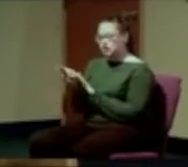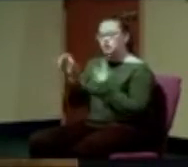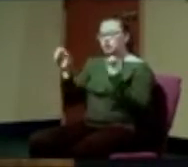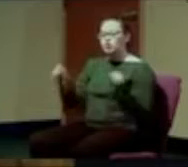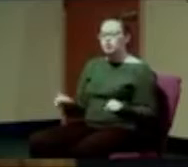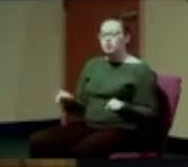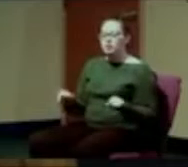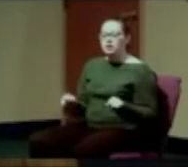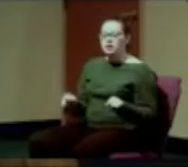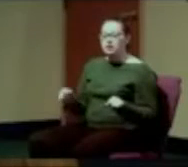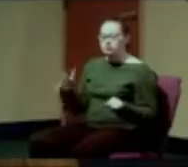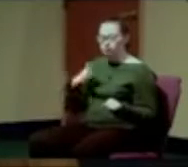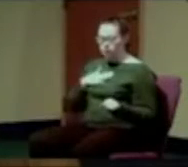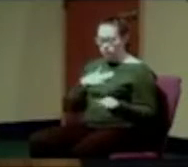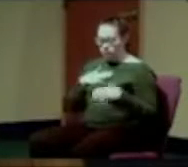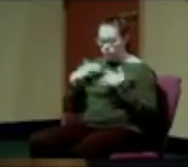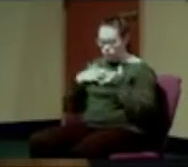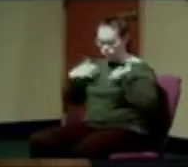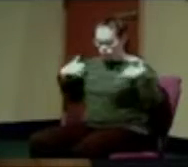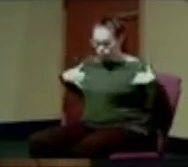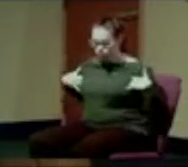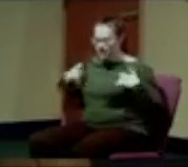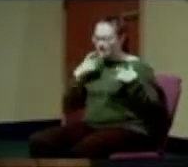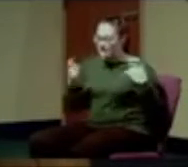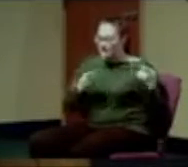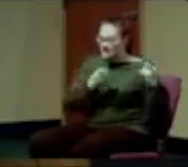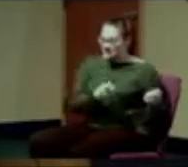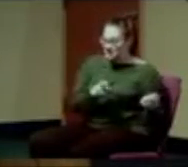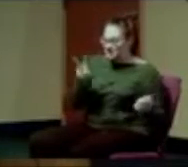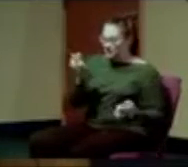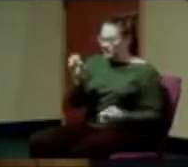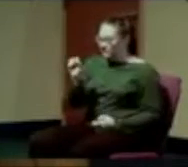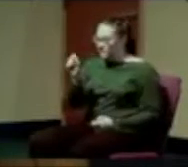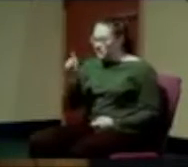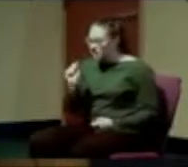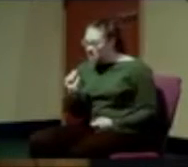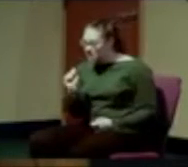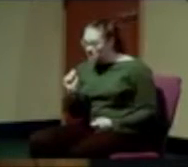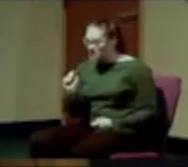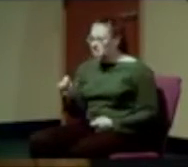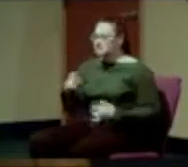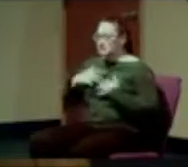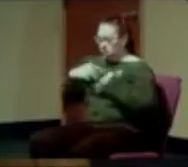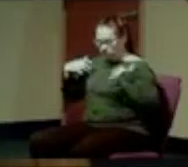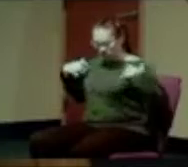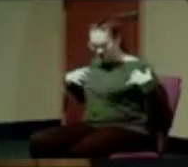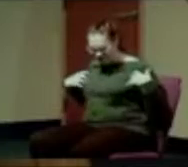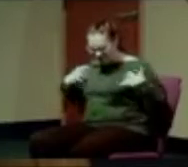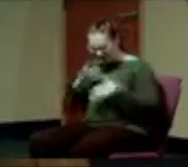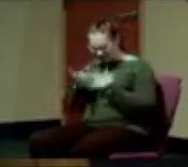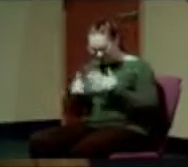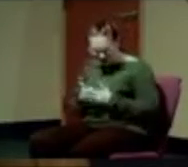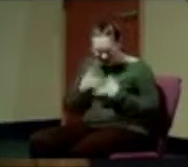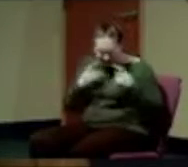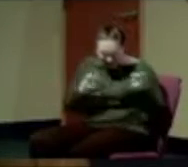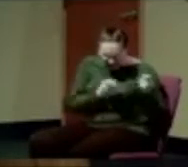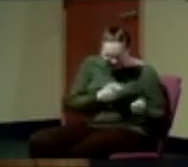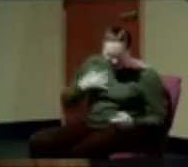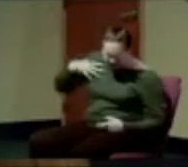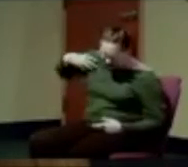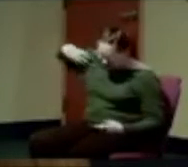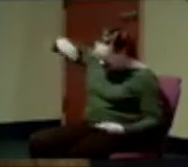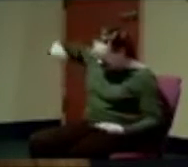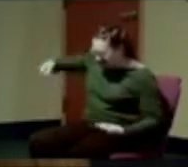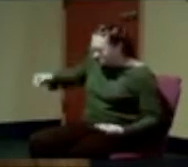your sin cloak, you can remove your sin vest and the clothing of your past that bears your sin and your failure, and you can